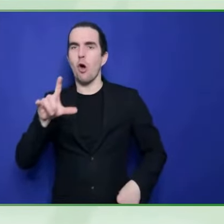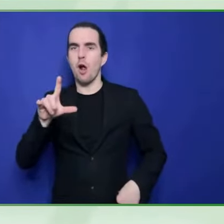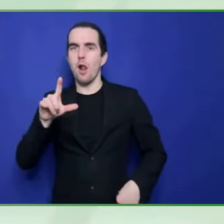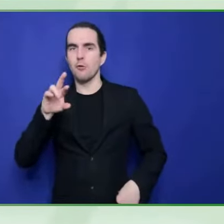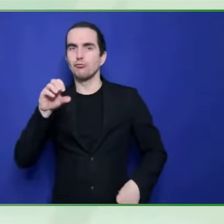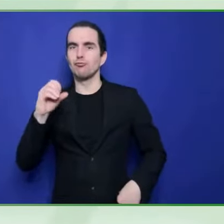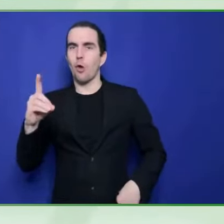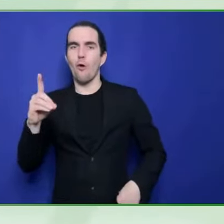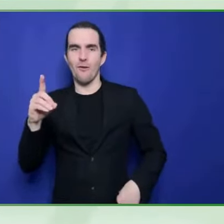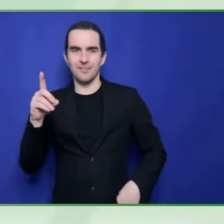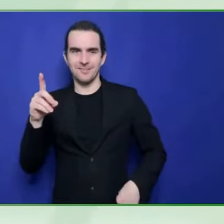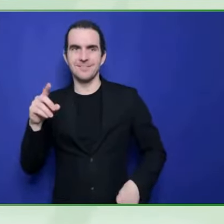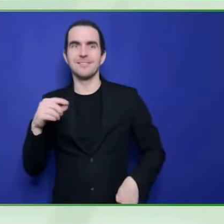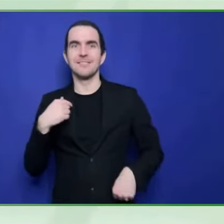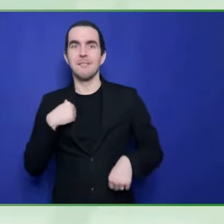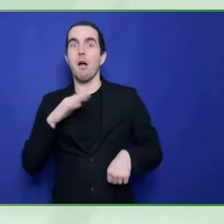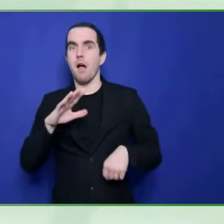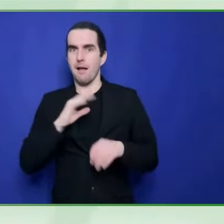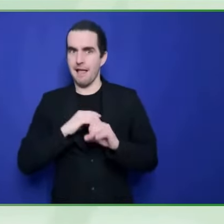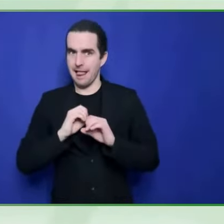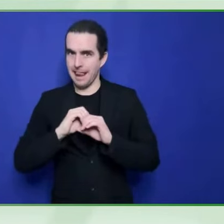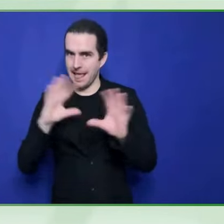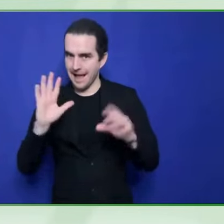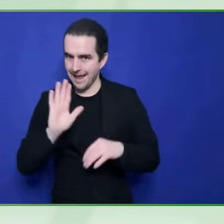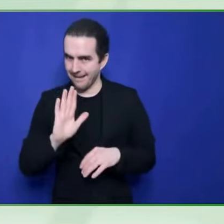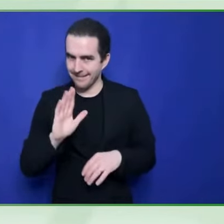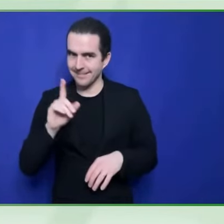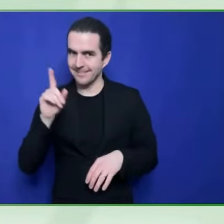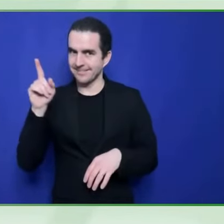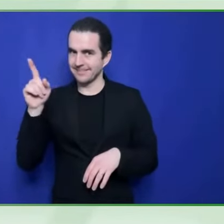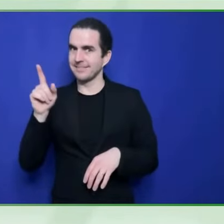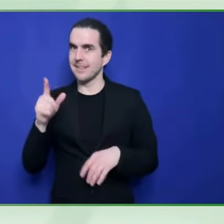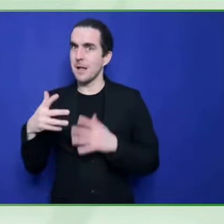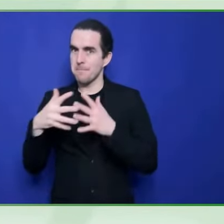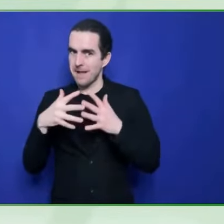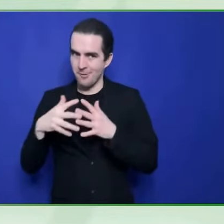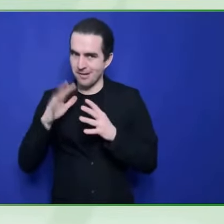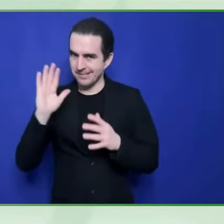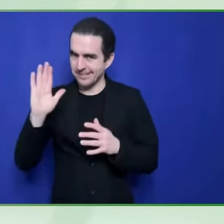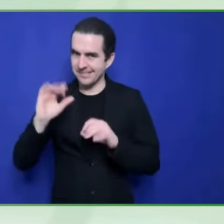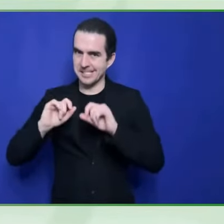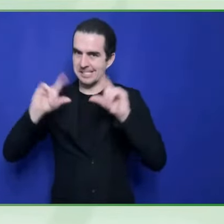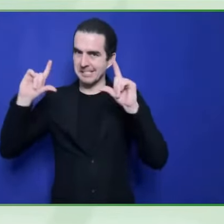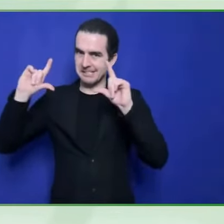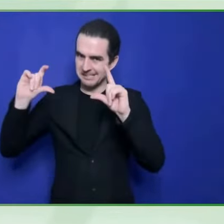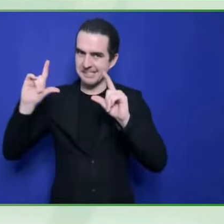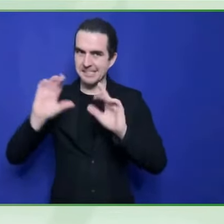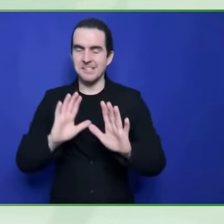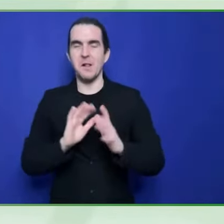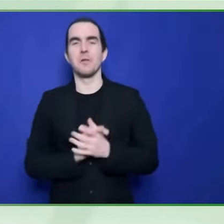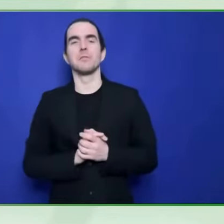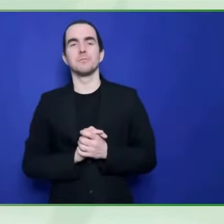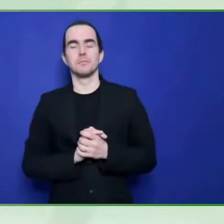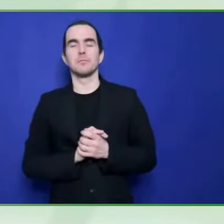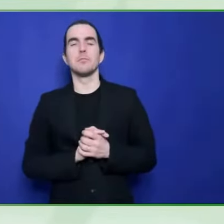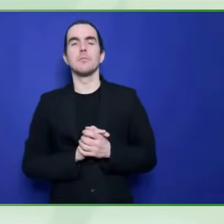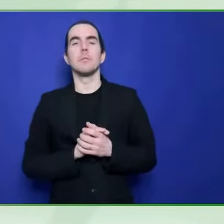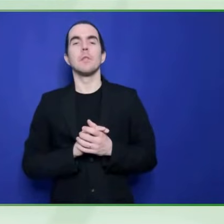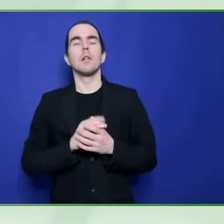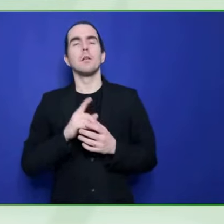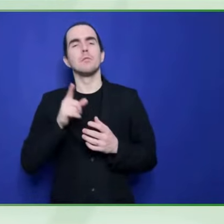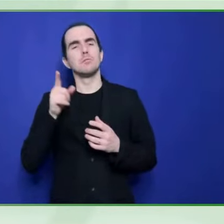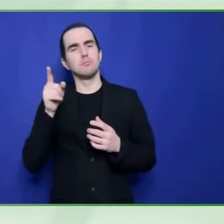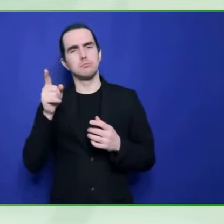overlay is what is some of the data that we would like to collect. Because it's not just about, oh yeah, there's a point here and it's